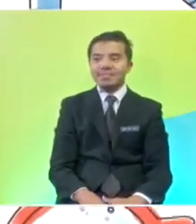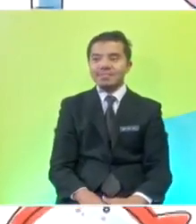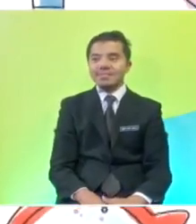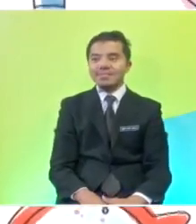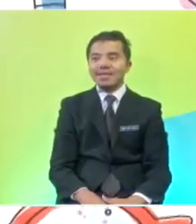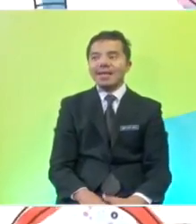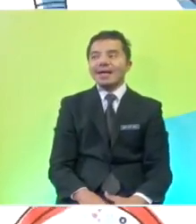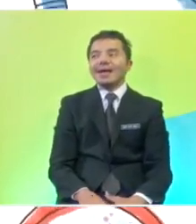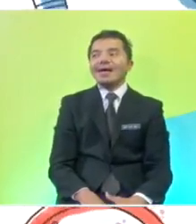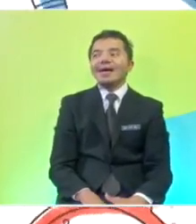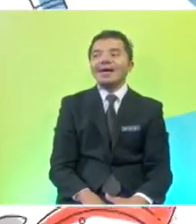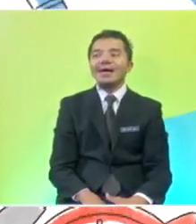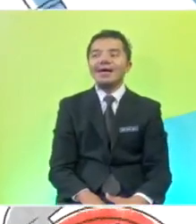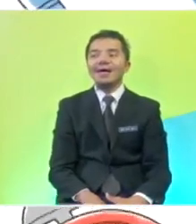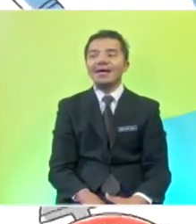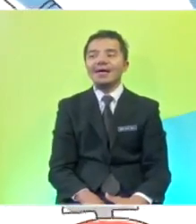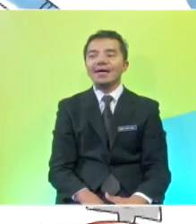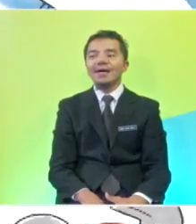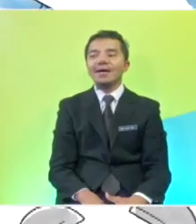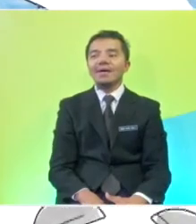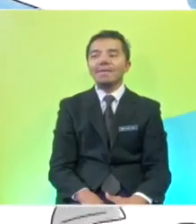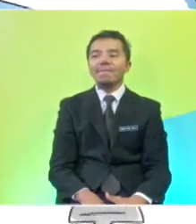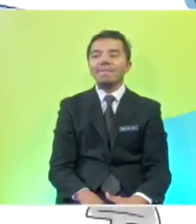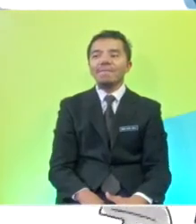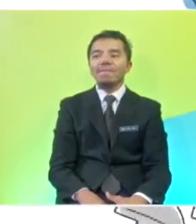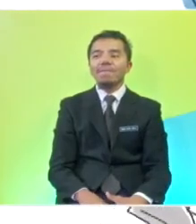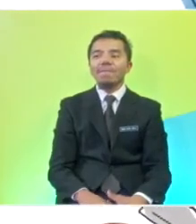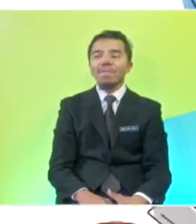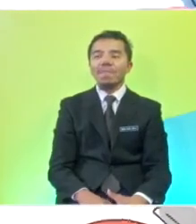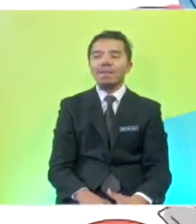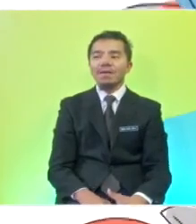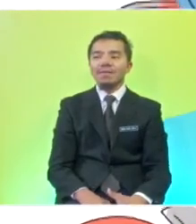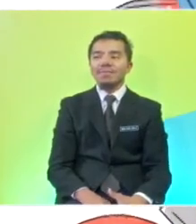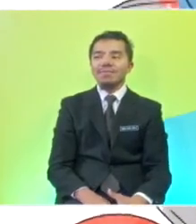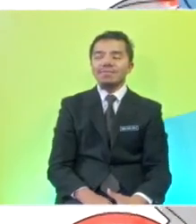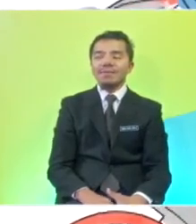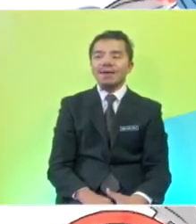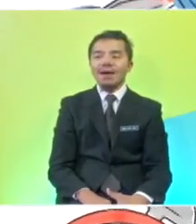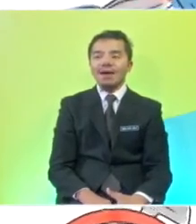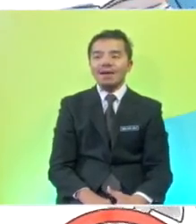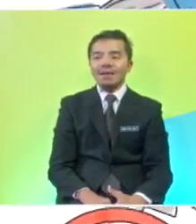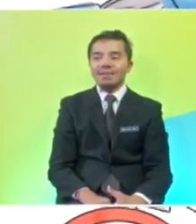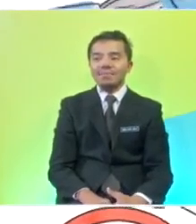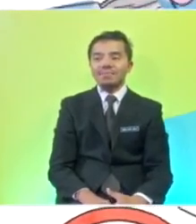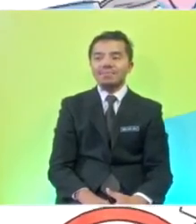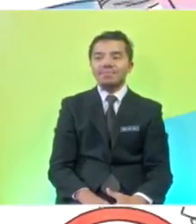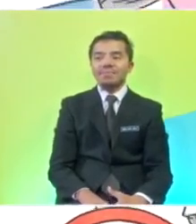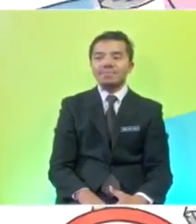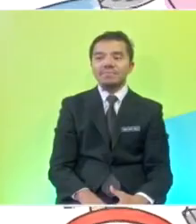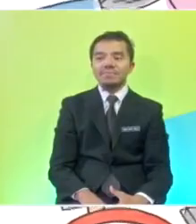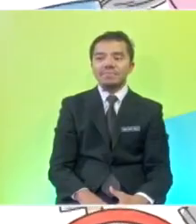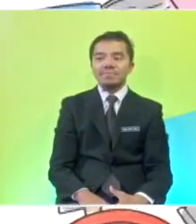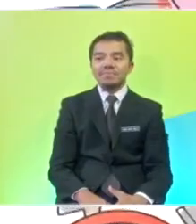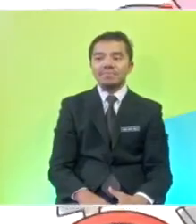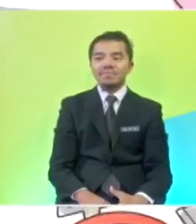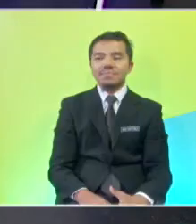toilet? All right. Everyone doing good, huh? Teacher, look at them, teacher. You're all doing a great and excellent job. Yes. Well, I think we